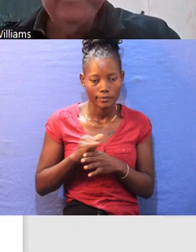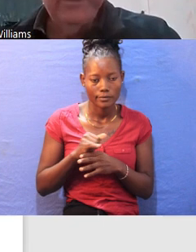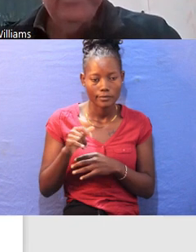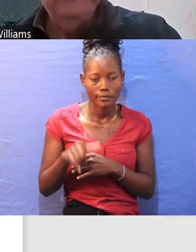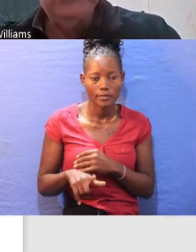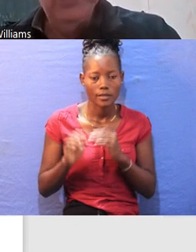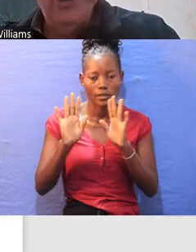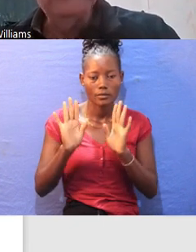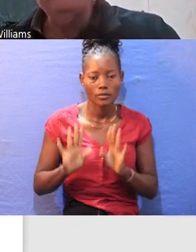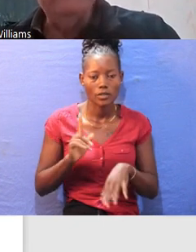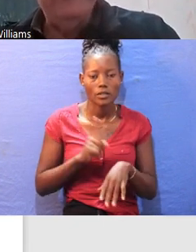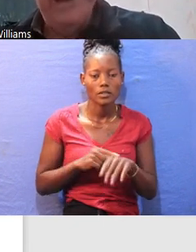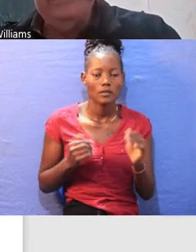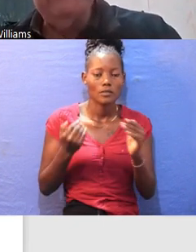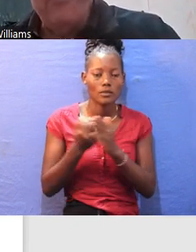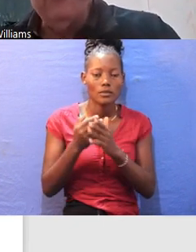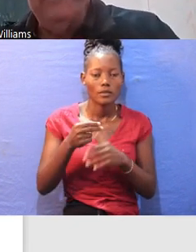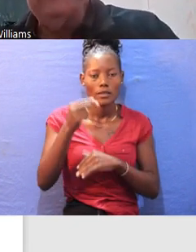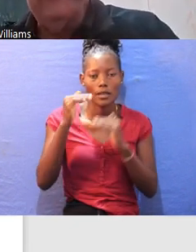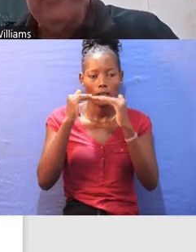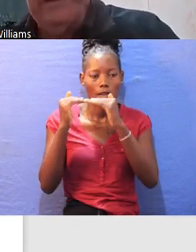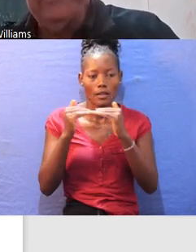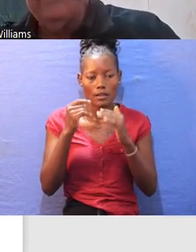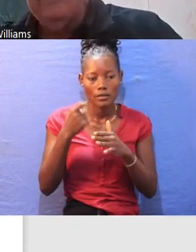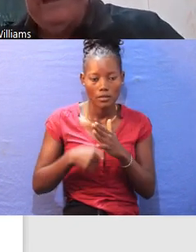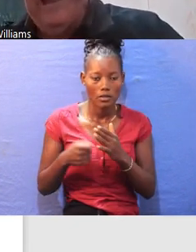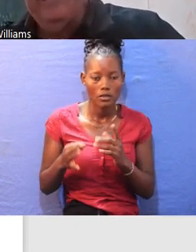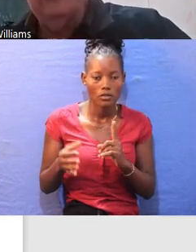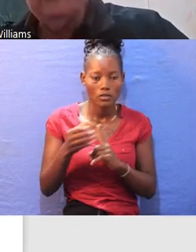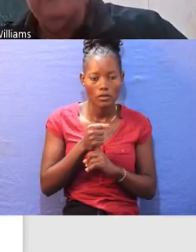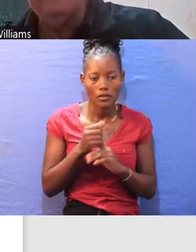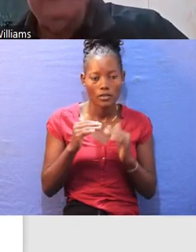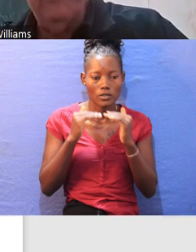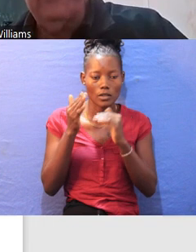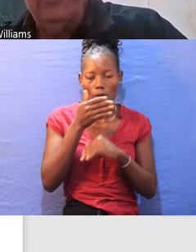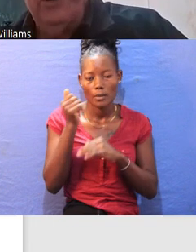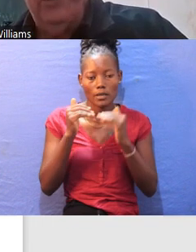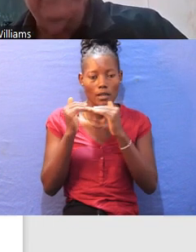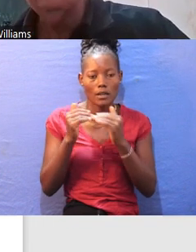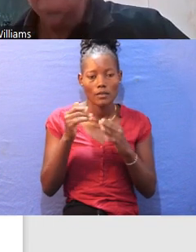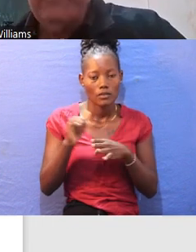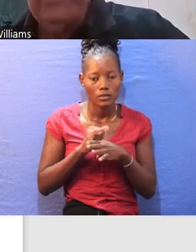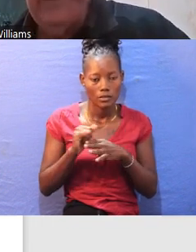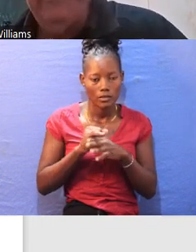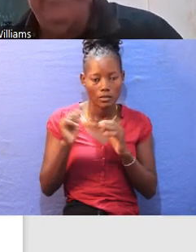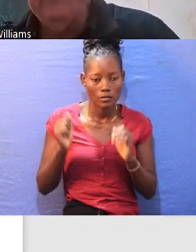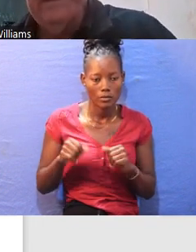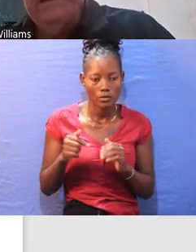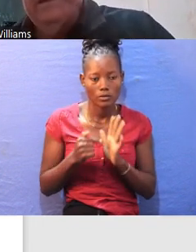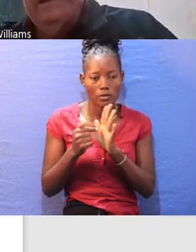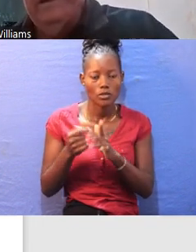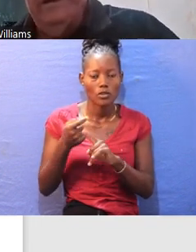levels. The cost of obtaining further levels of strength can detract from the overall goal. For